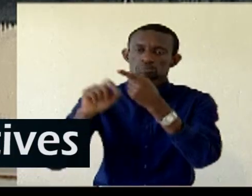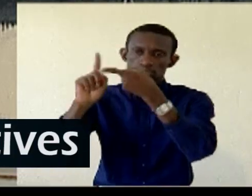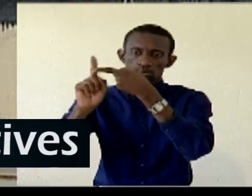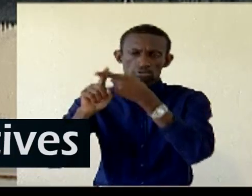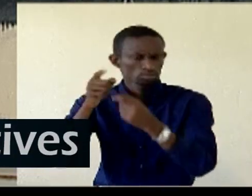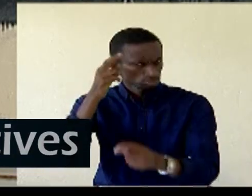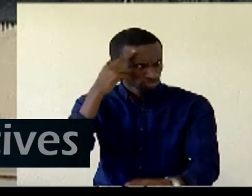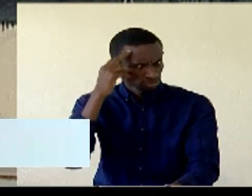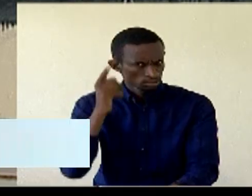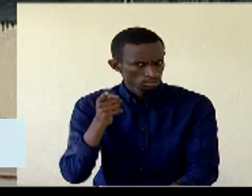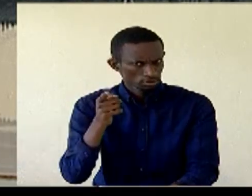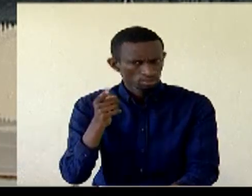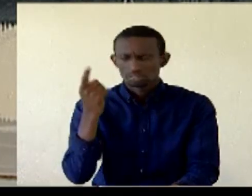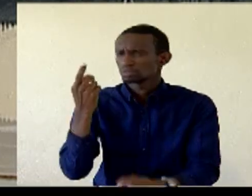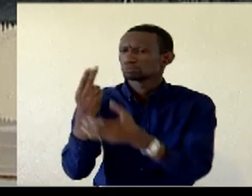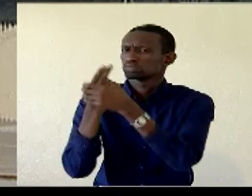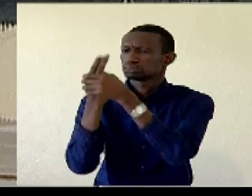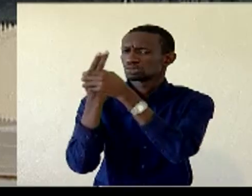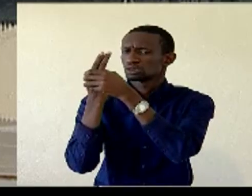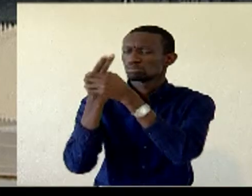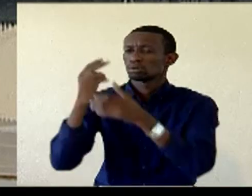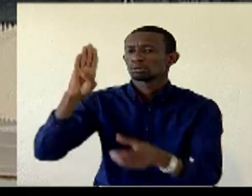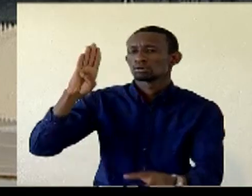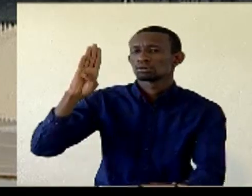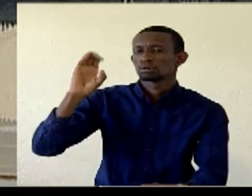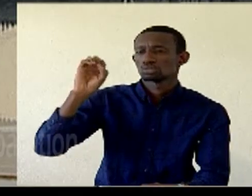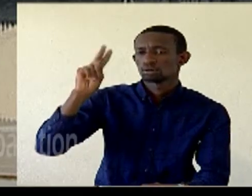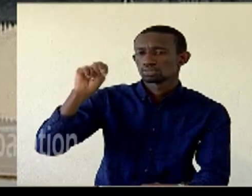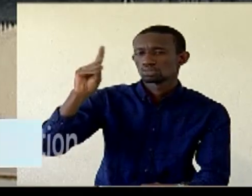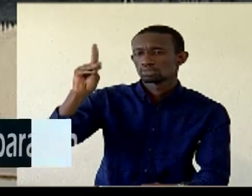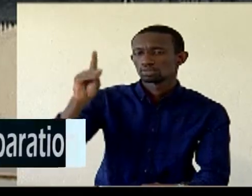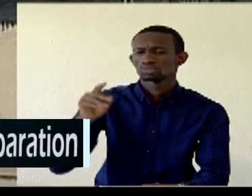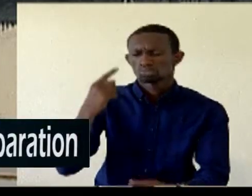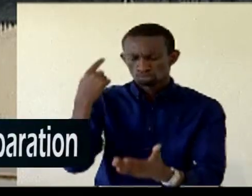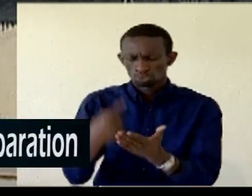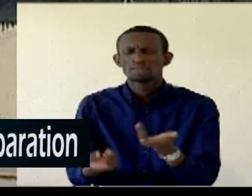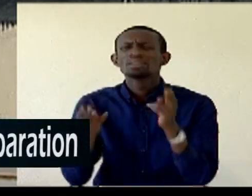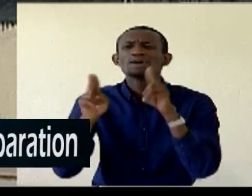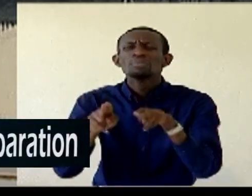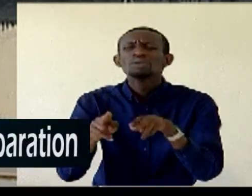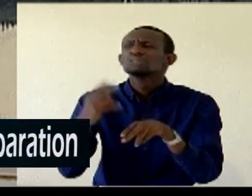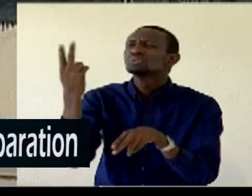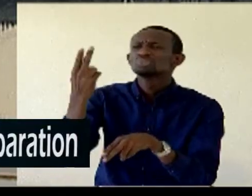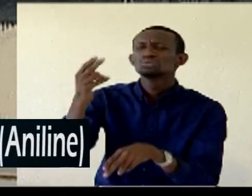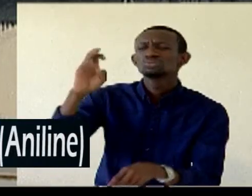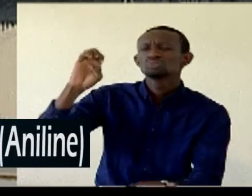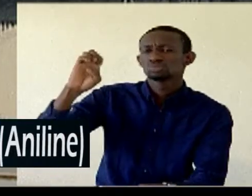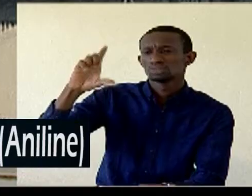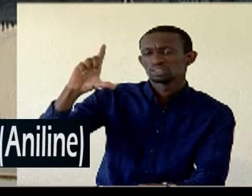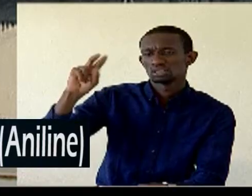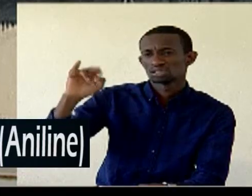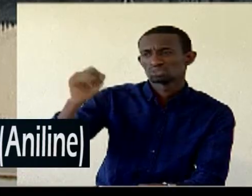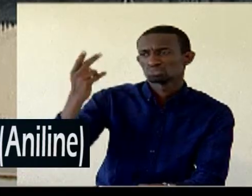remember, this is a double bond. So what happens, these electrons, as we have been showing there, these electrons will